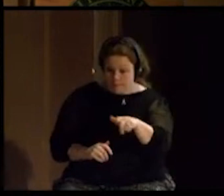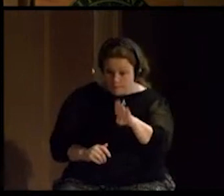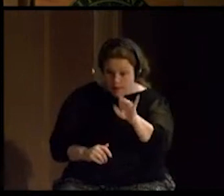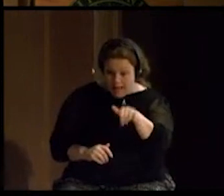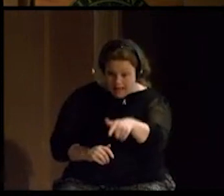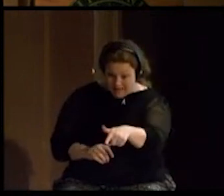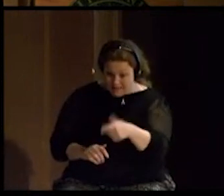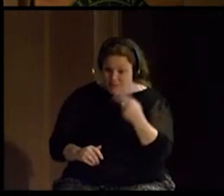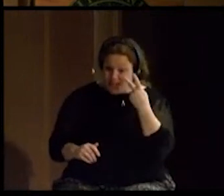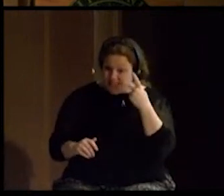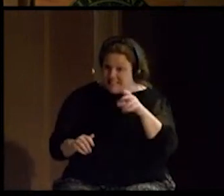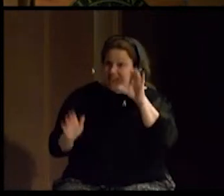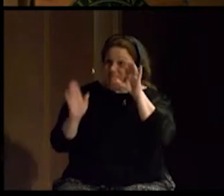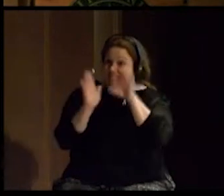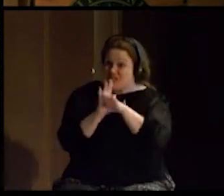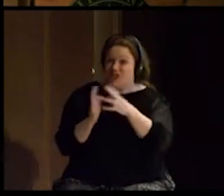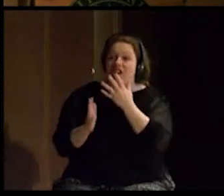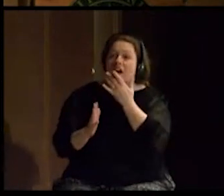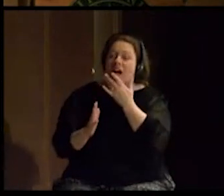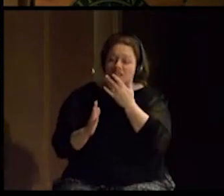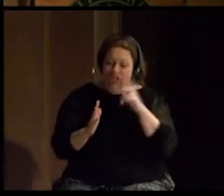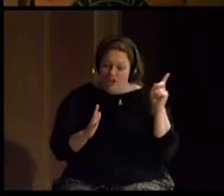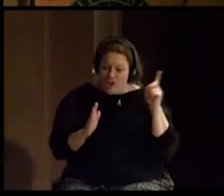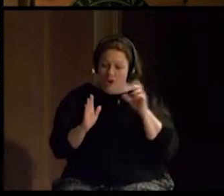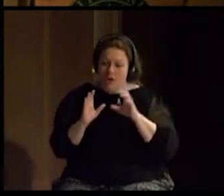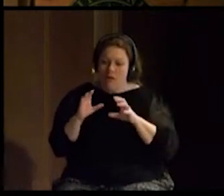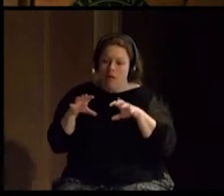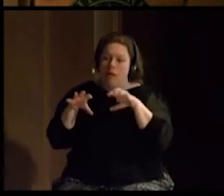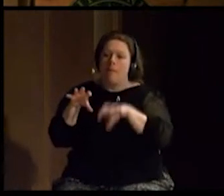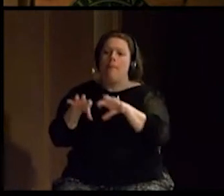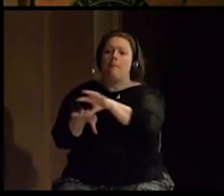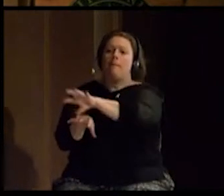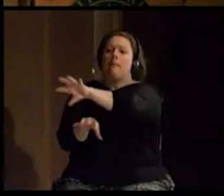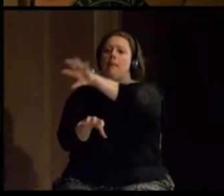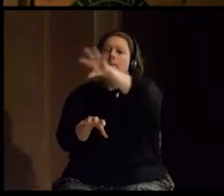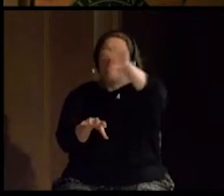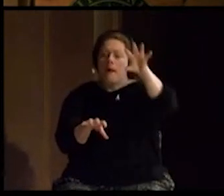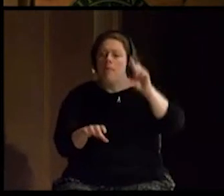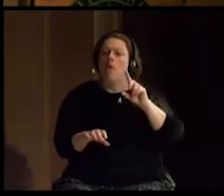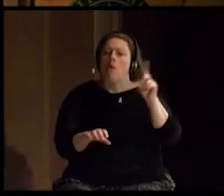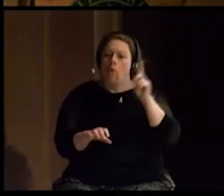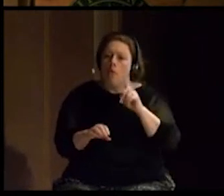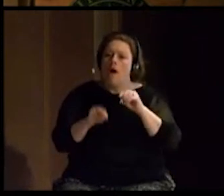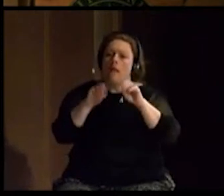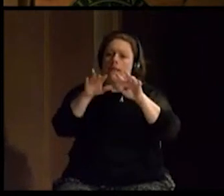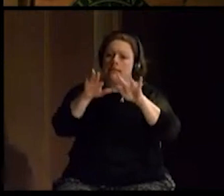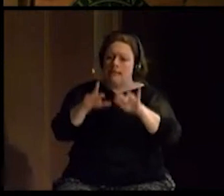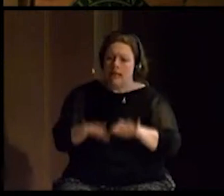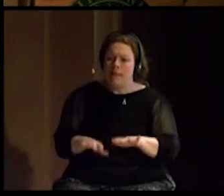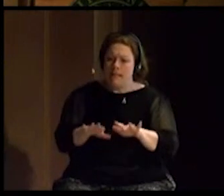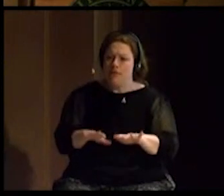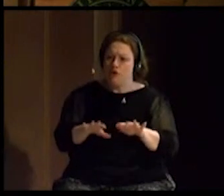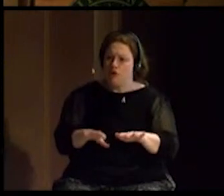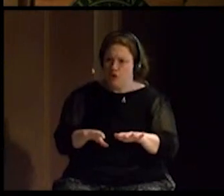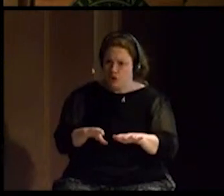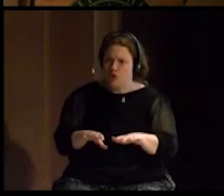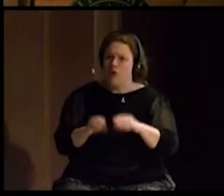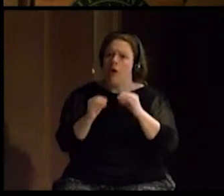deposited. But those sediment deposits or the sedimentation is, as you may expect, not